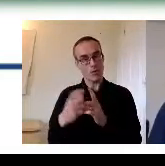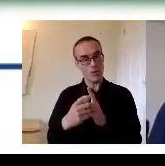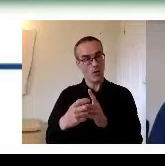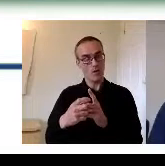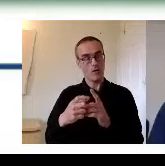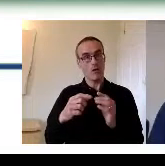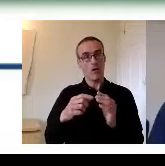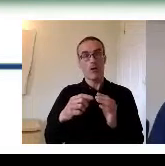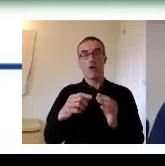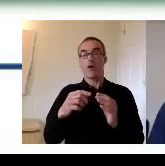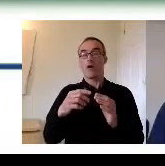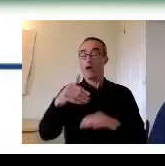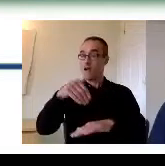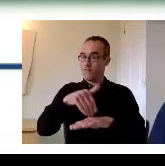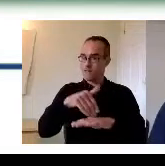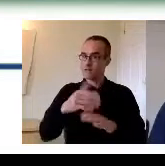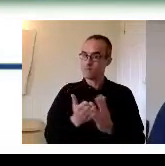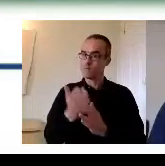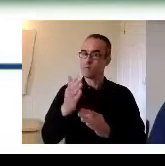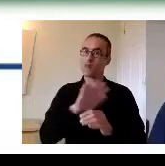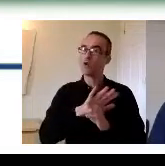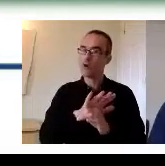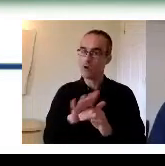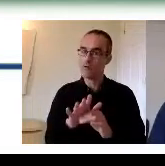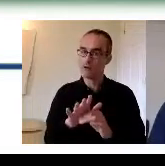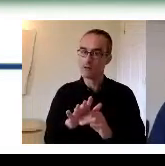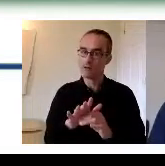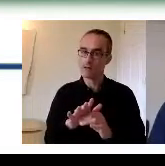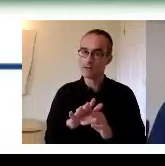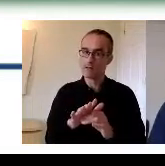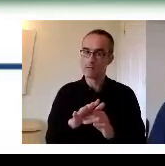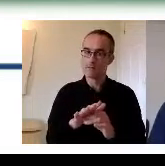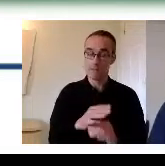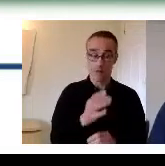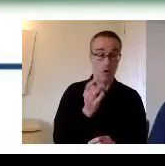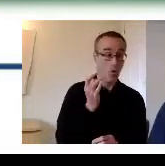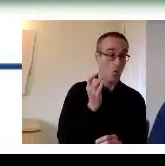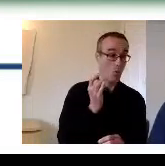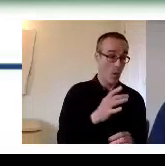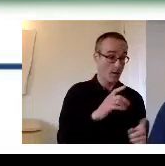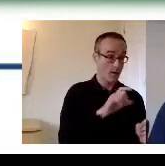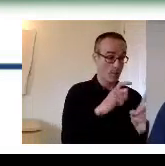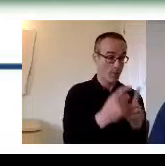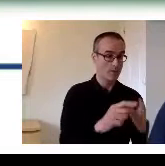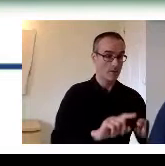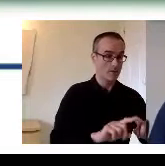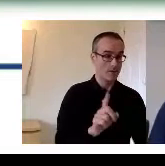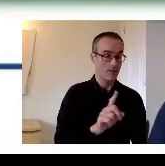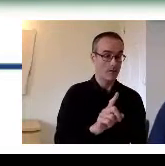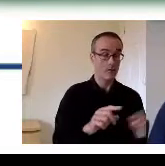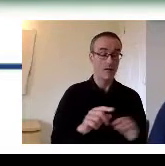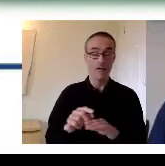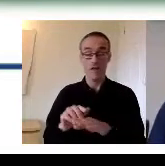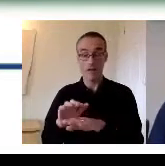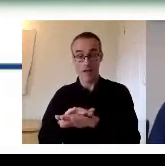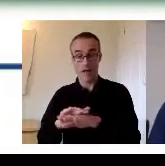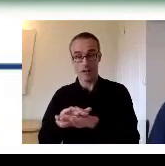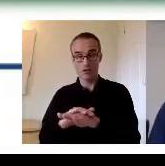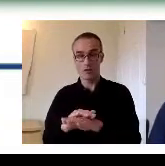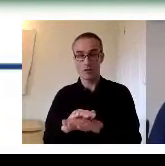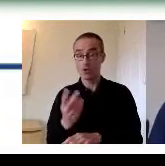white counterparts. I know it was briefly touched upon earlier that people from the Bangladeshi community were twice as likely to die, but then of course from